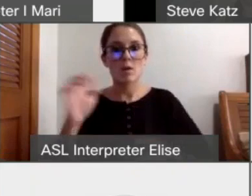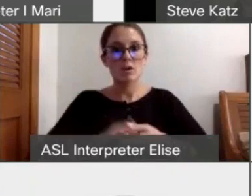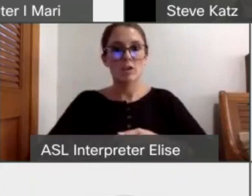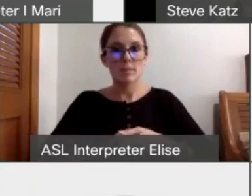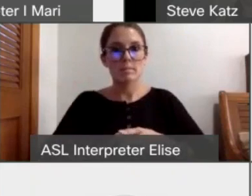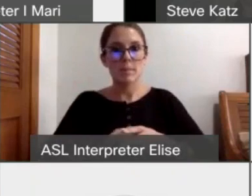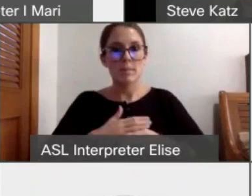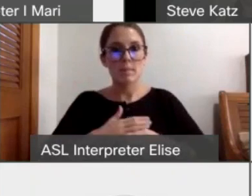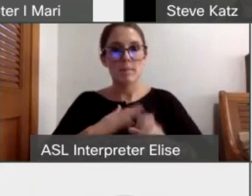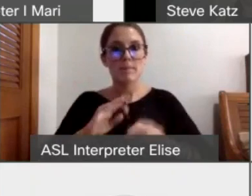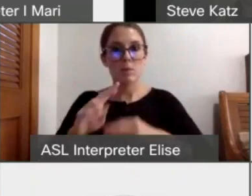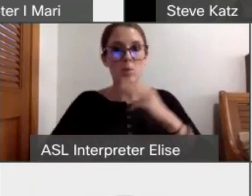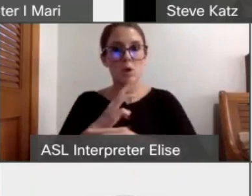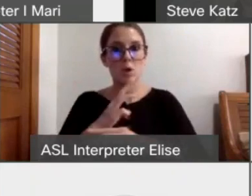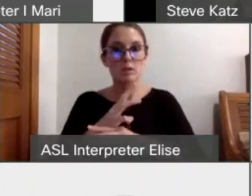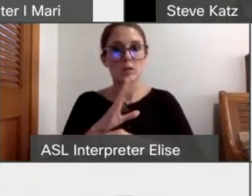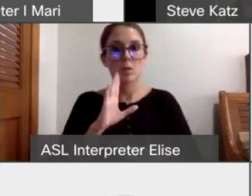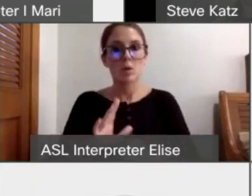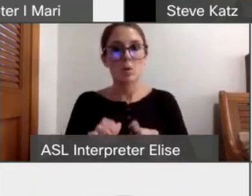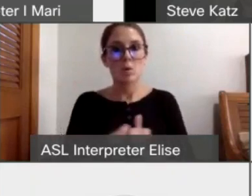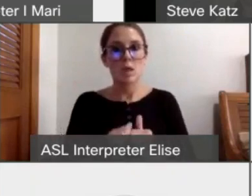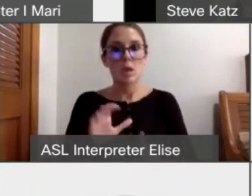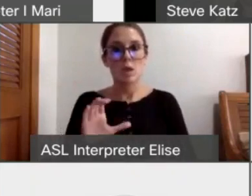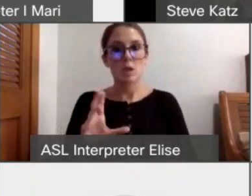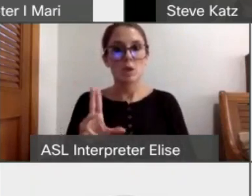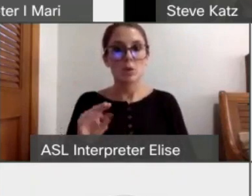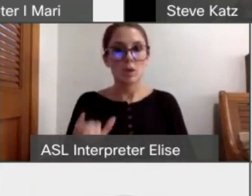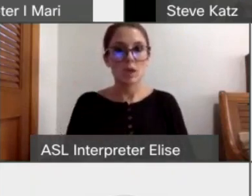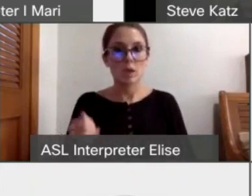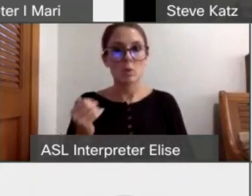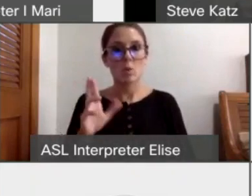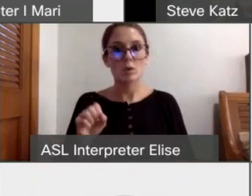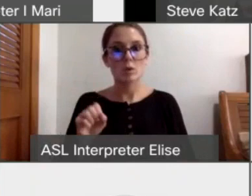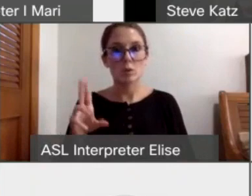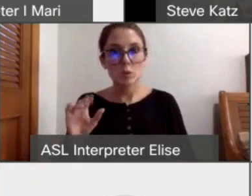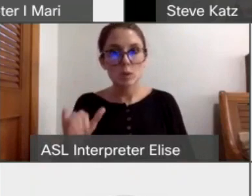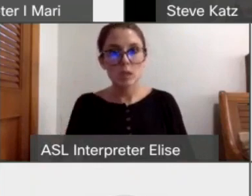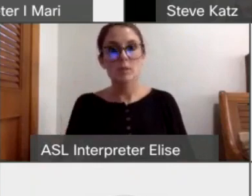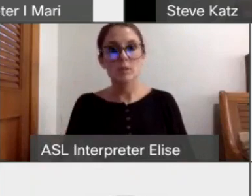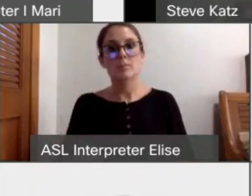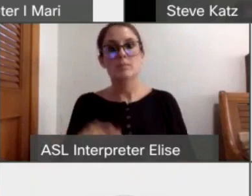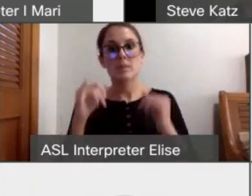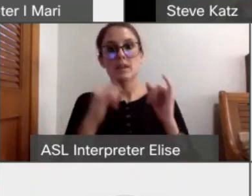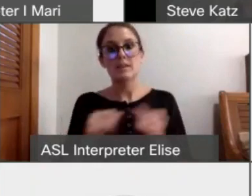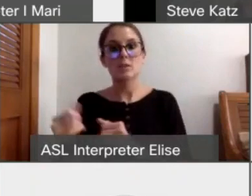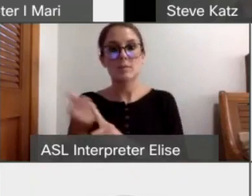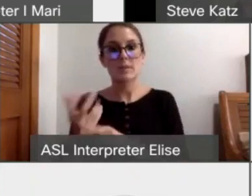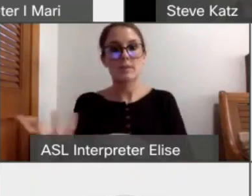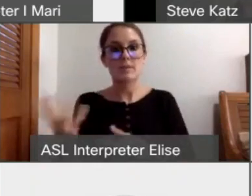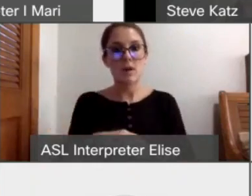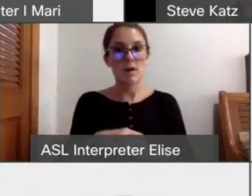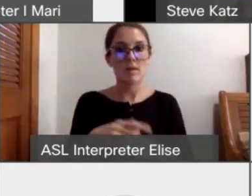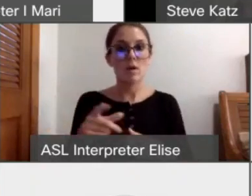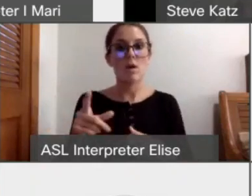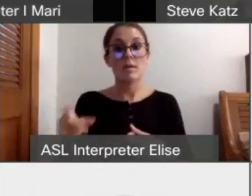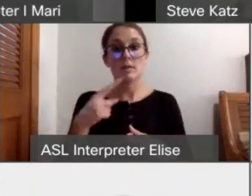world, it would be in partnership with CUNY or with SUNY, where the individual participating in it, when they say they're going